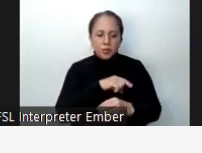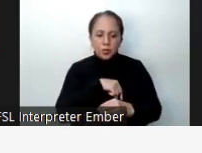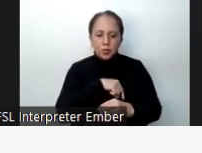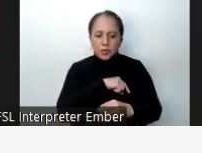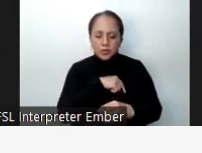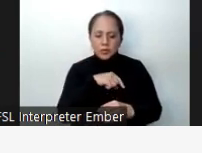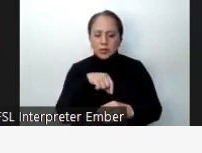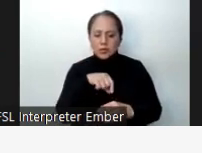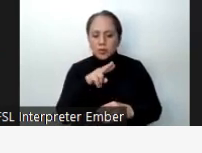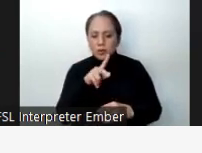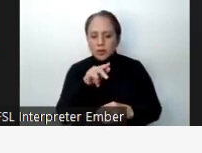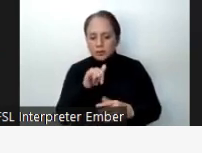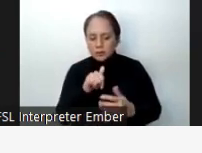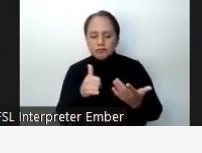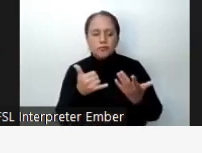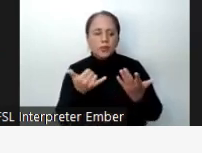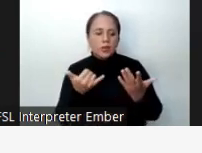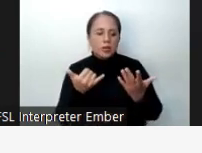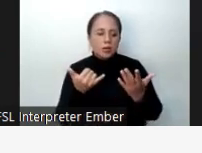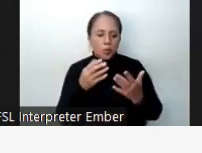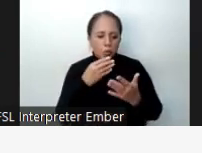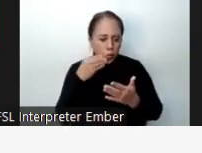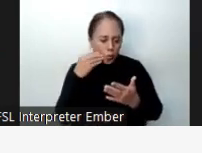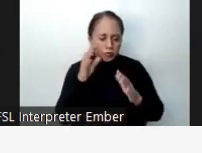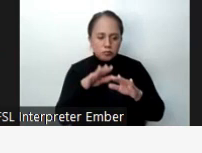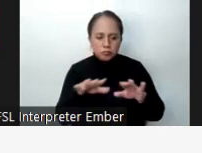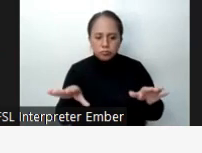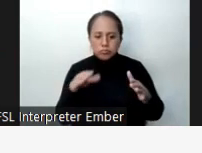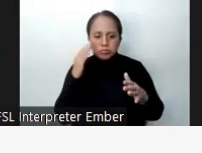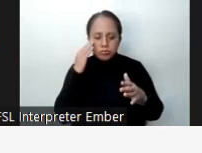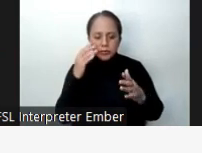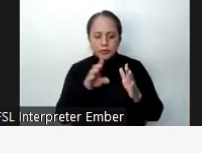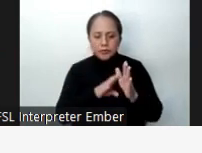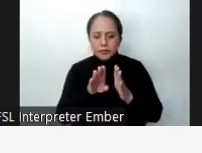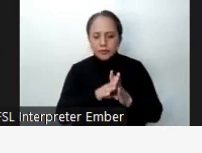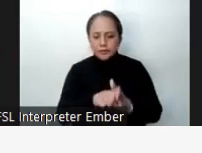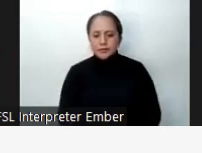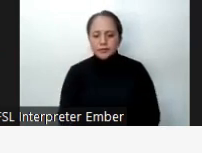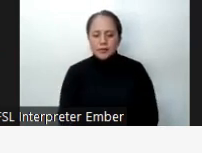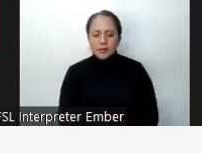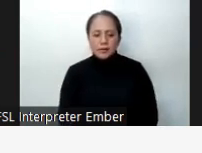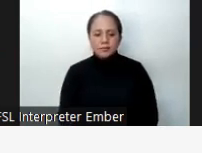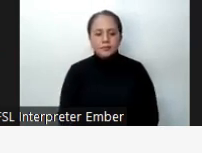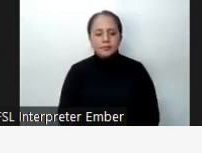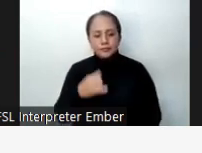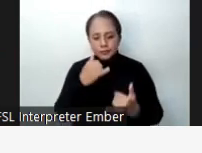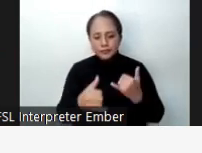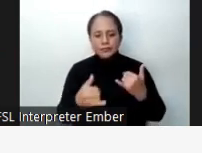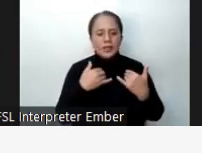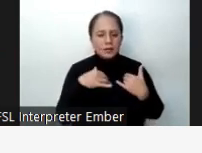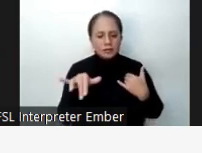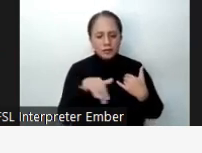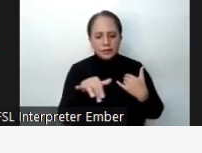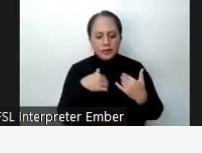and quality of input at home and the children's literacy development. And lastly, there are